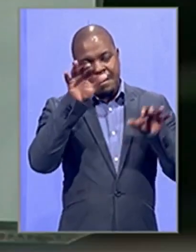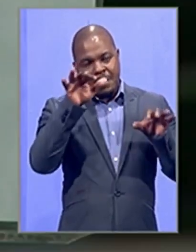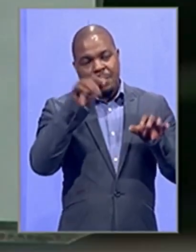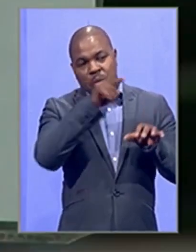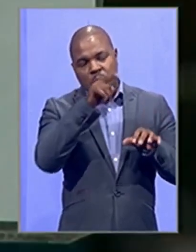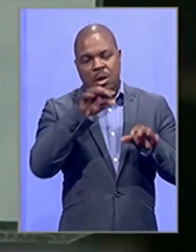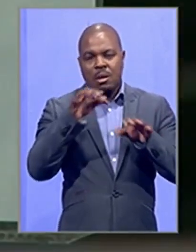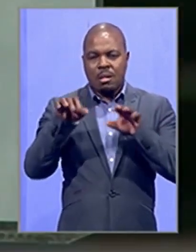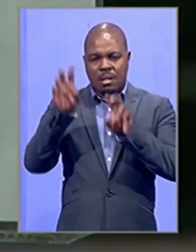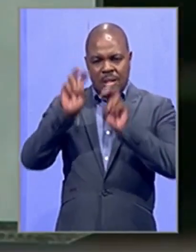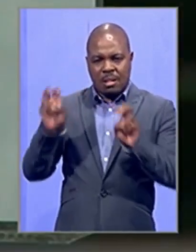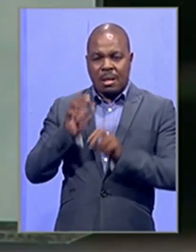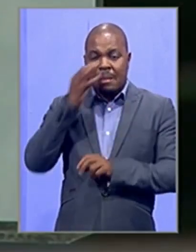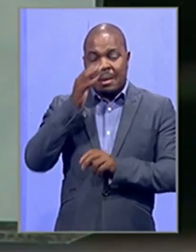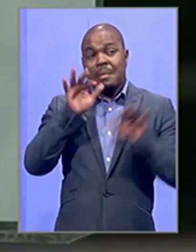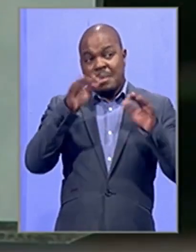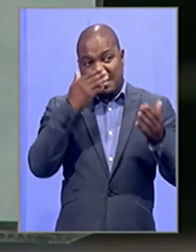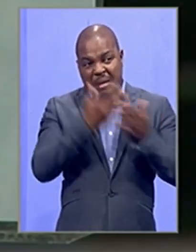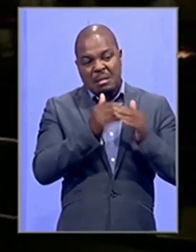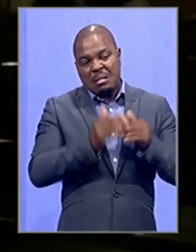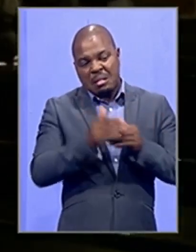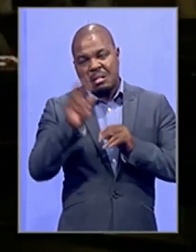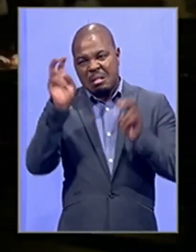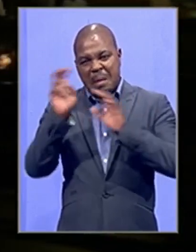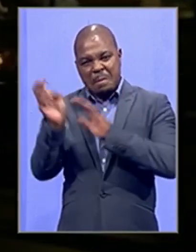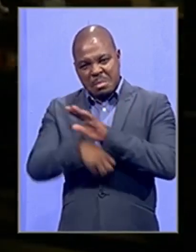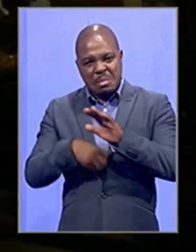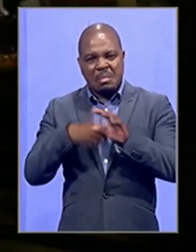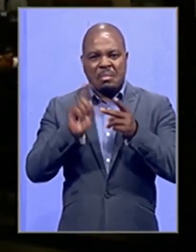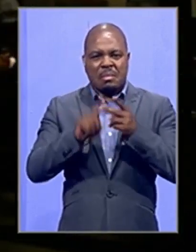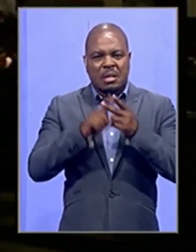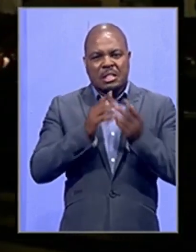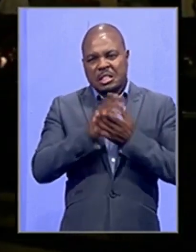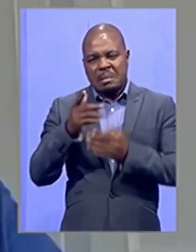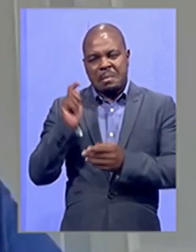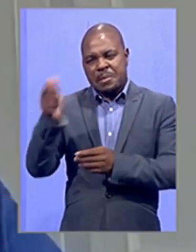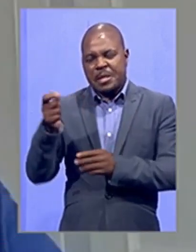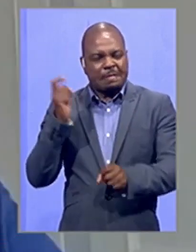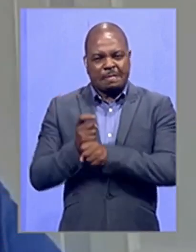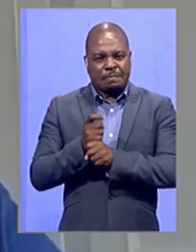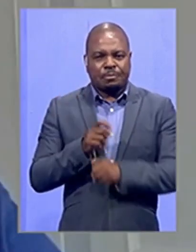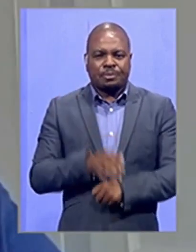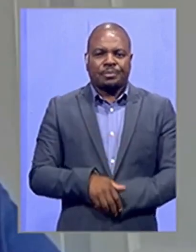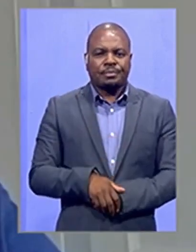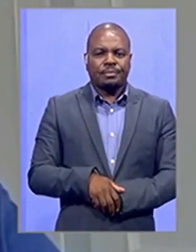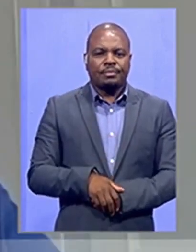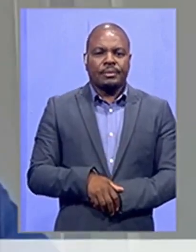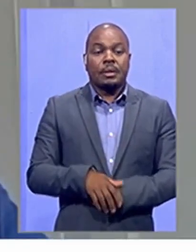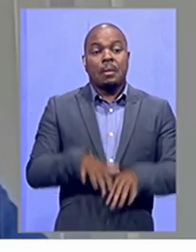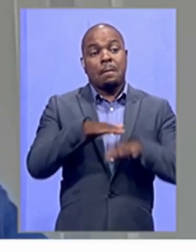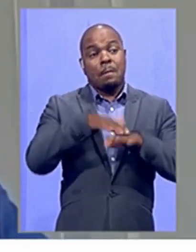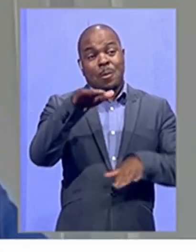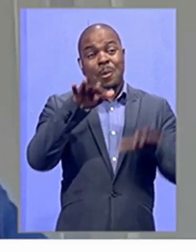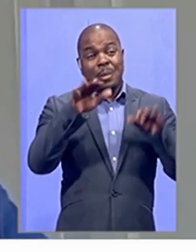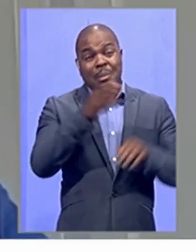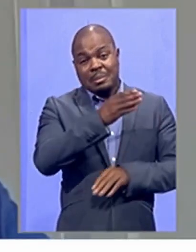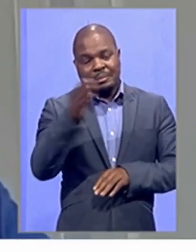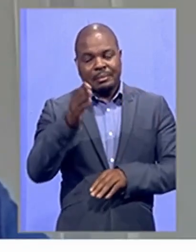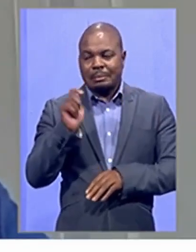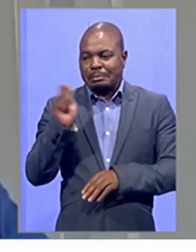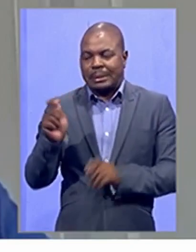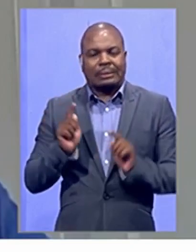sephetho se ka hlohleletsa go utswiwa ga motlakase le go se lefele ditirelo. More and more people will not be able to